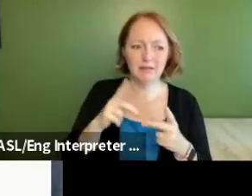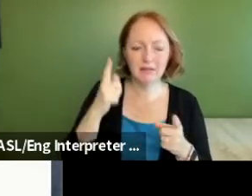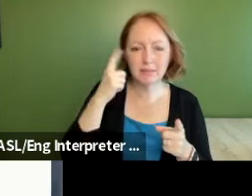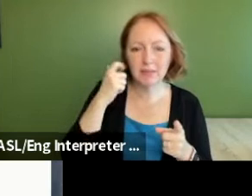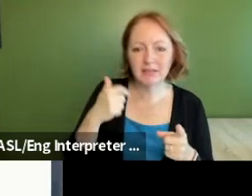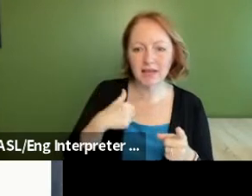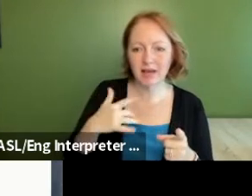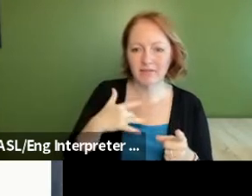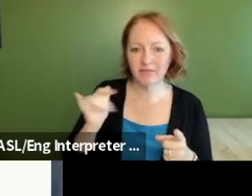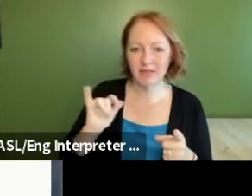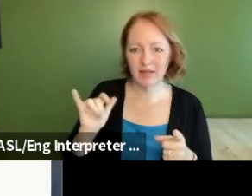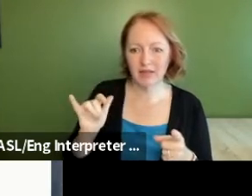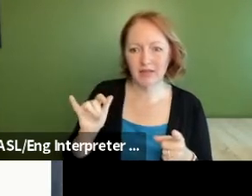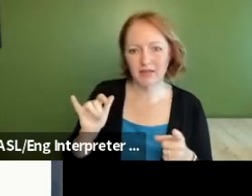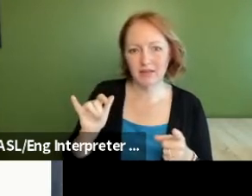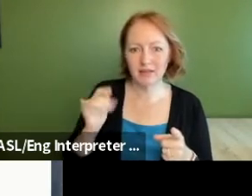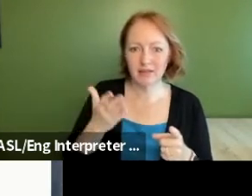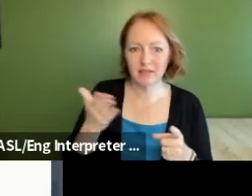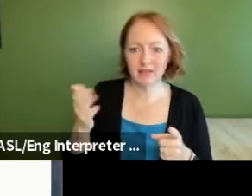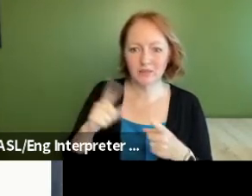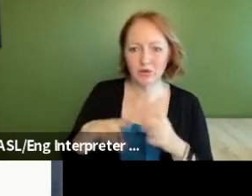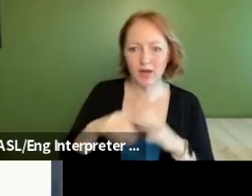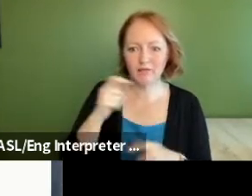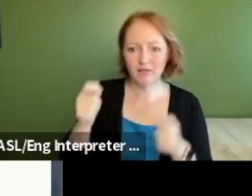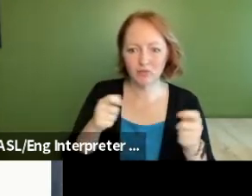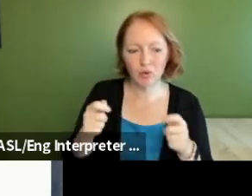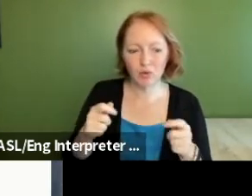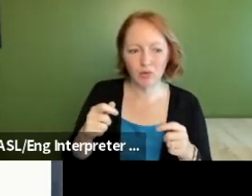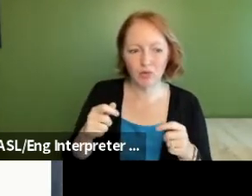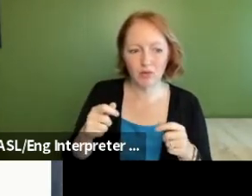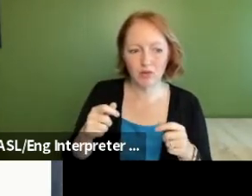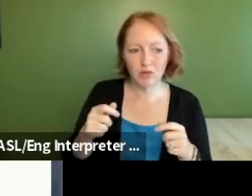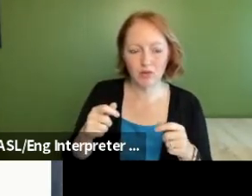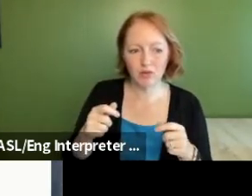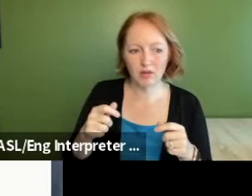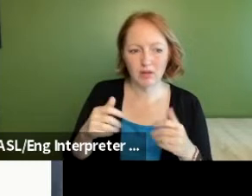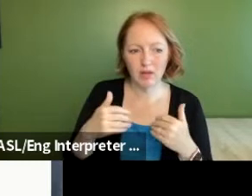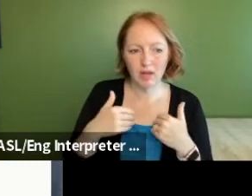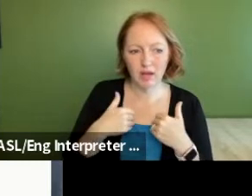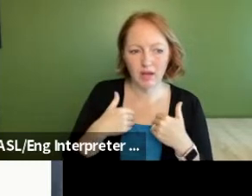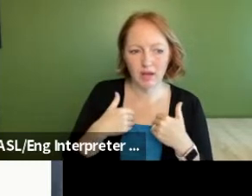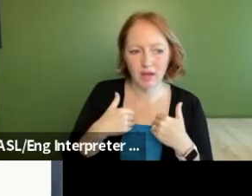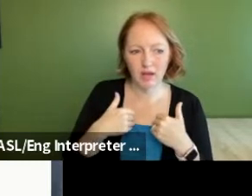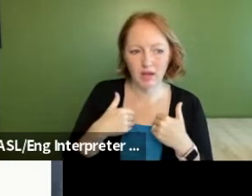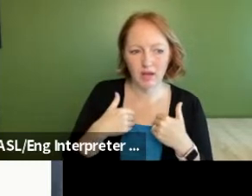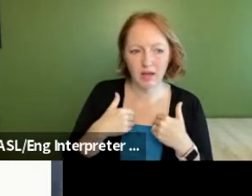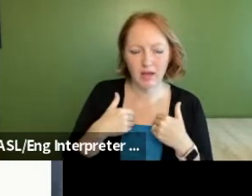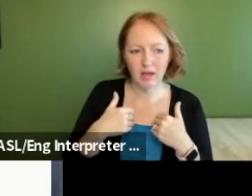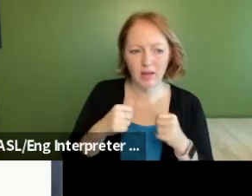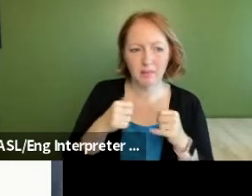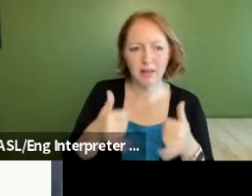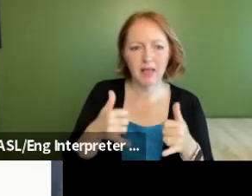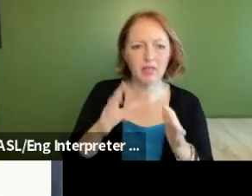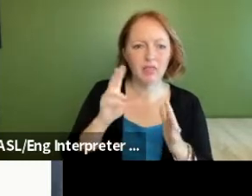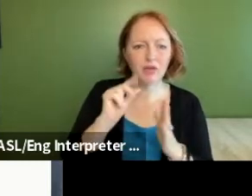I feel like things are gonna go out of control. Like I have like 20 to 30 minutes, and there are like a few